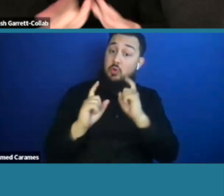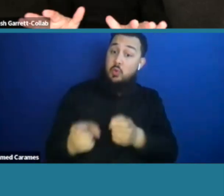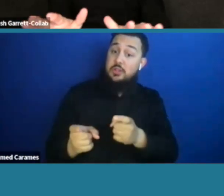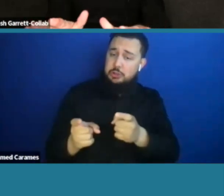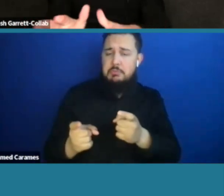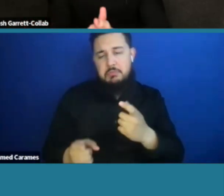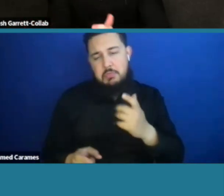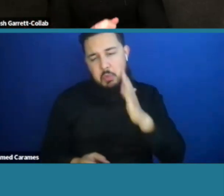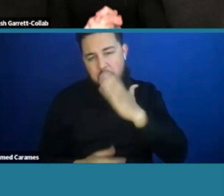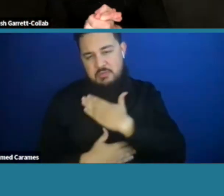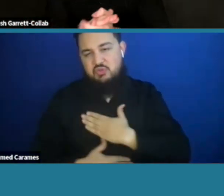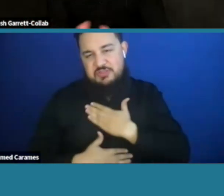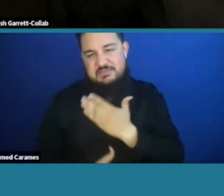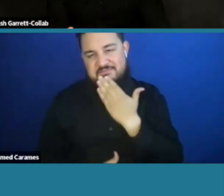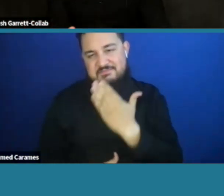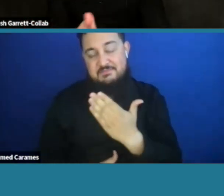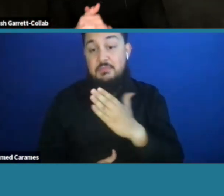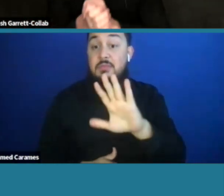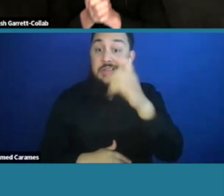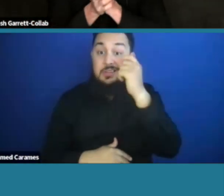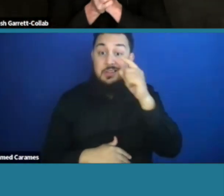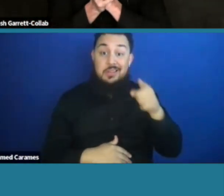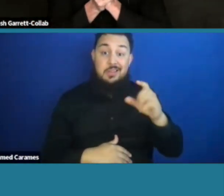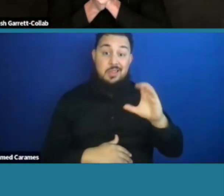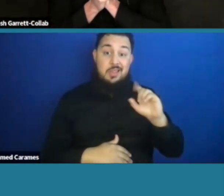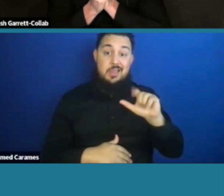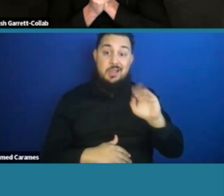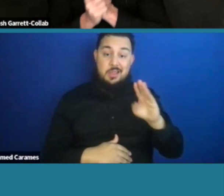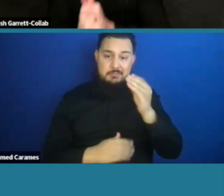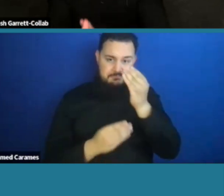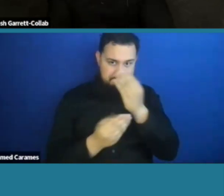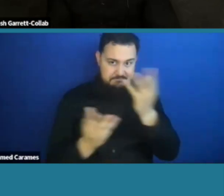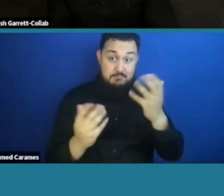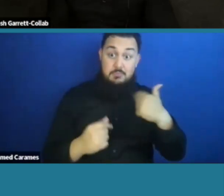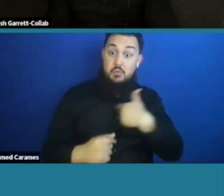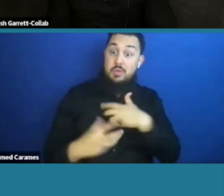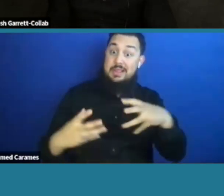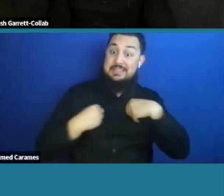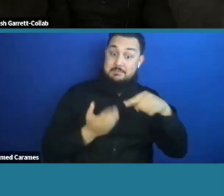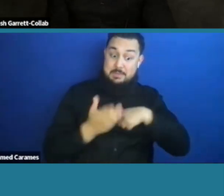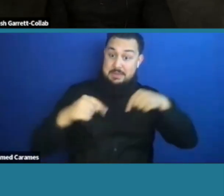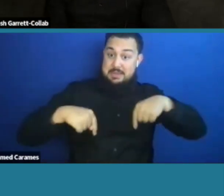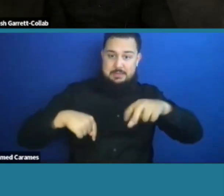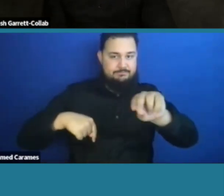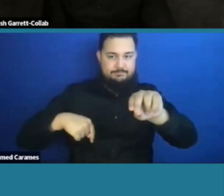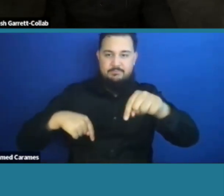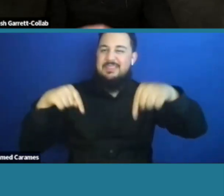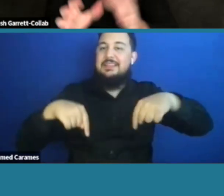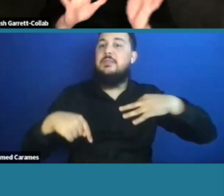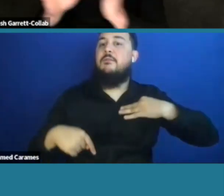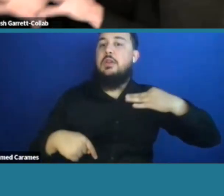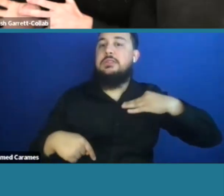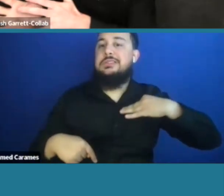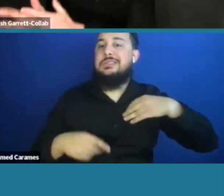I just want you to know, collab members, we do not accept payment for what we're doing here. This is a volunteer opportunity, something that we love